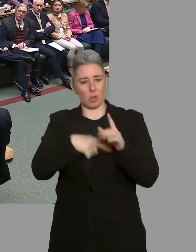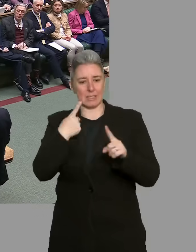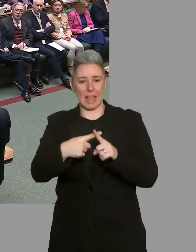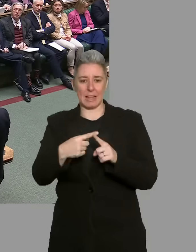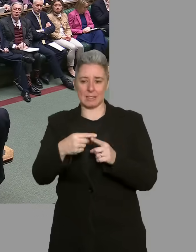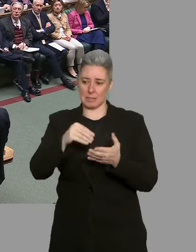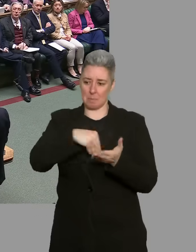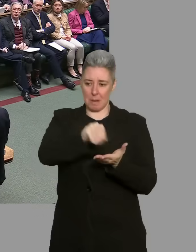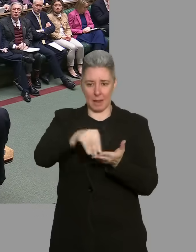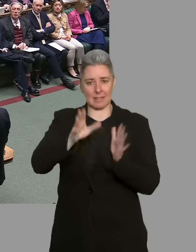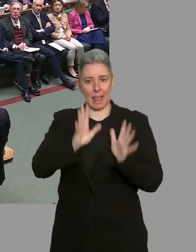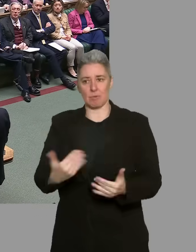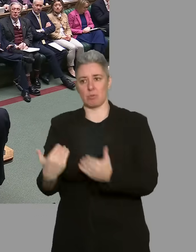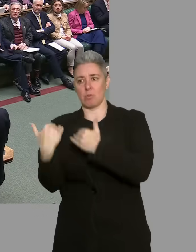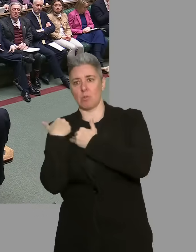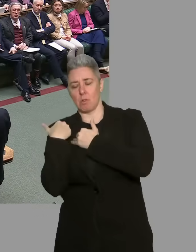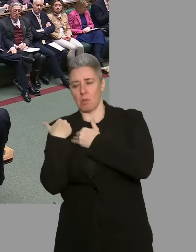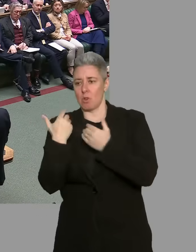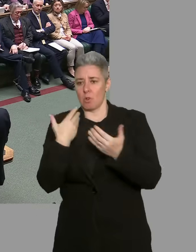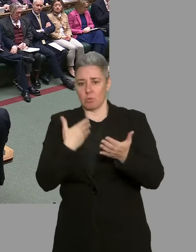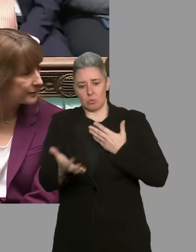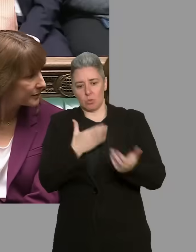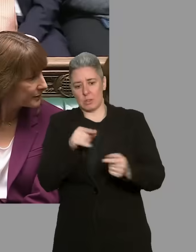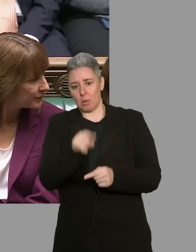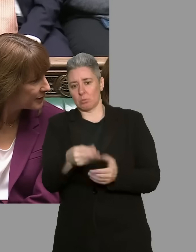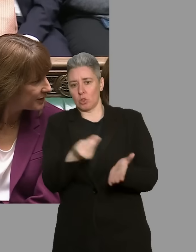me join her in paying tribute